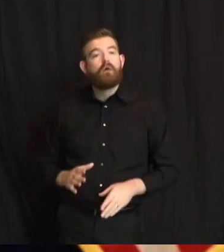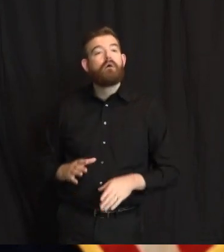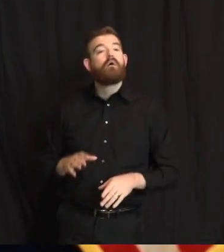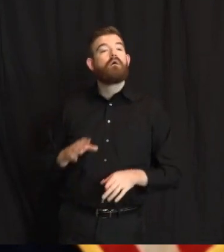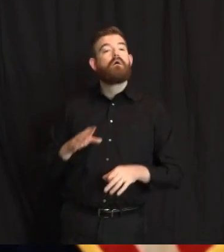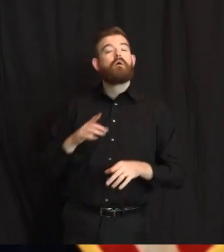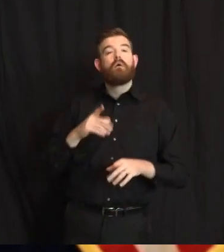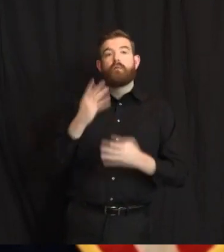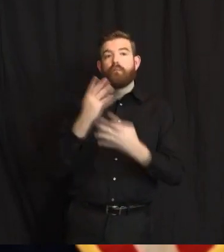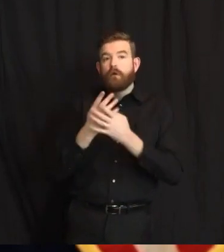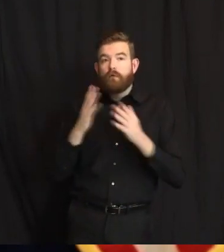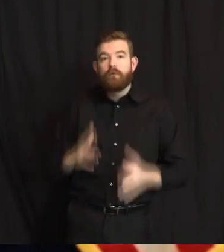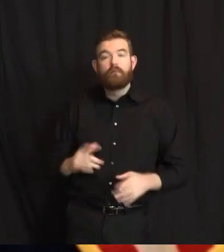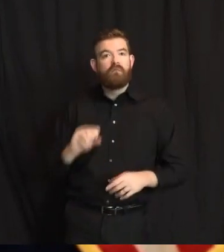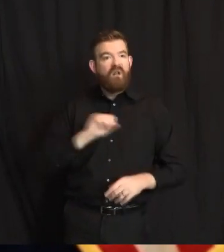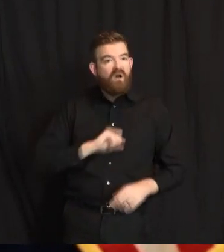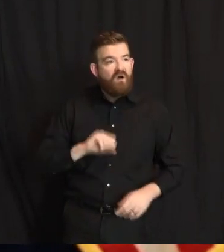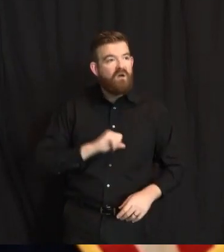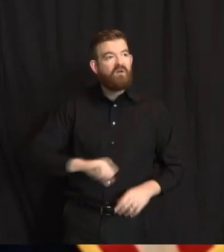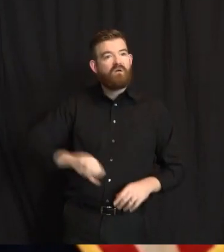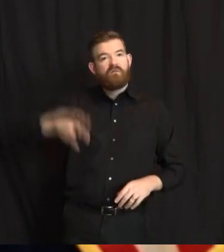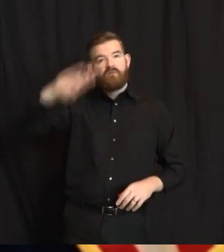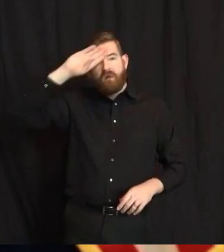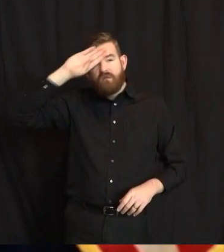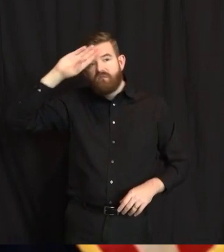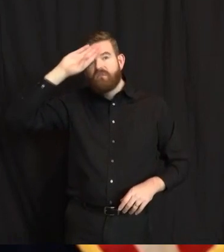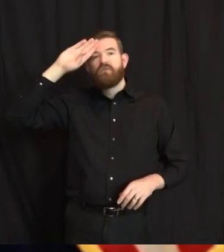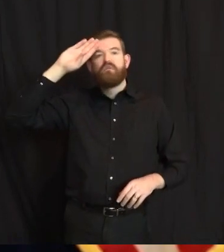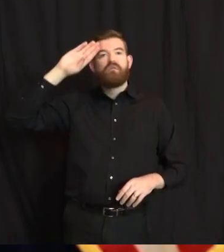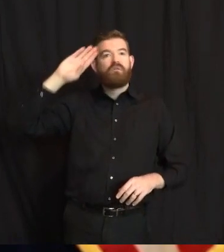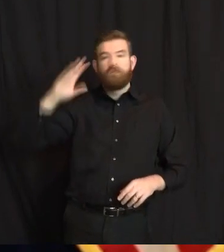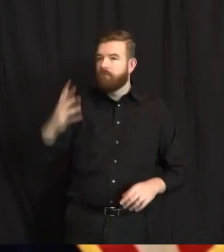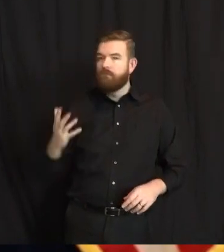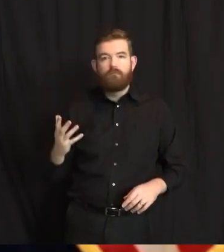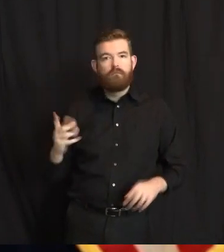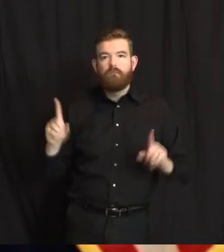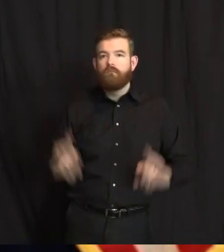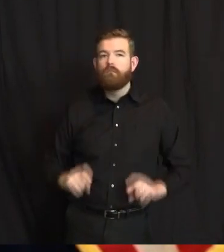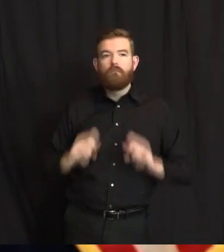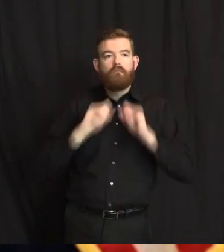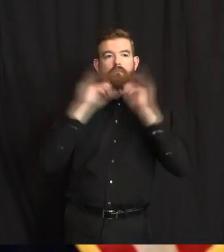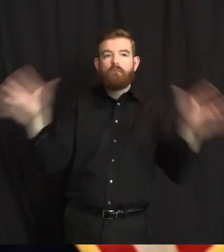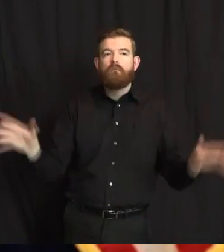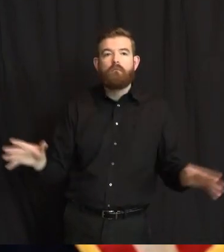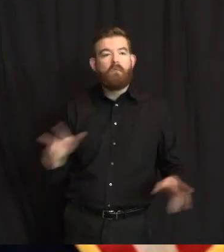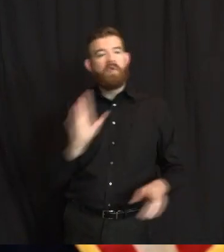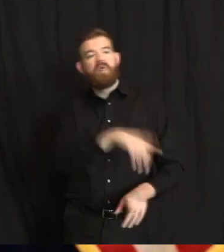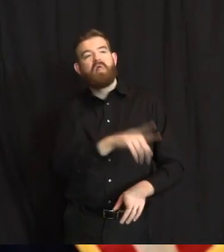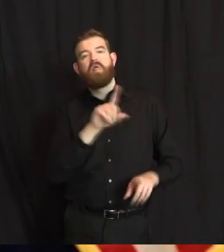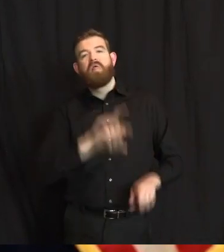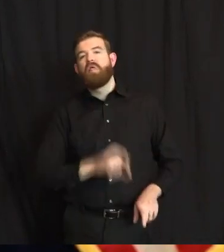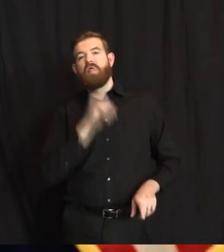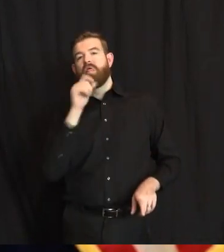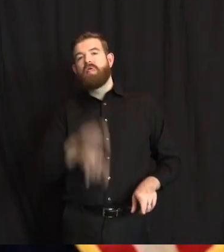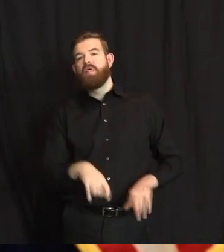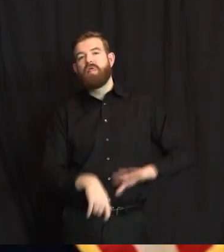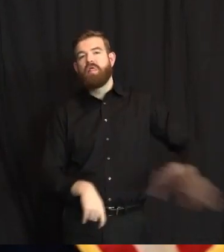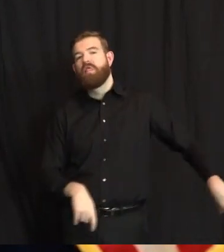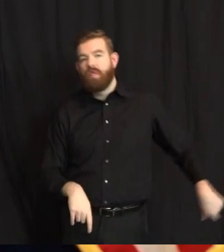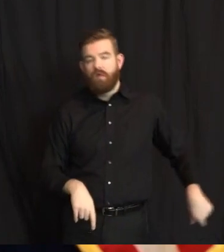tested. They're told that they don't need a test. We're told at the halfway houses that people are not even, I guess